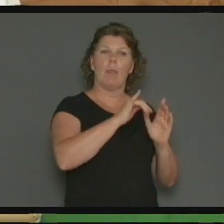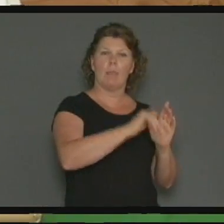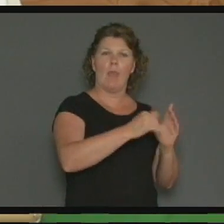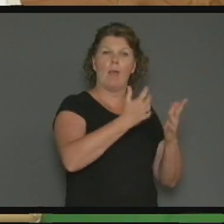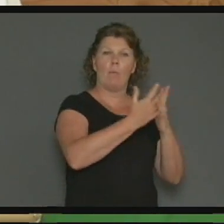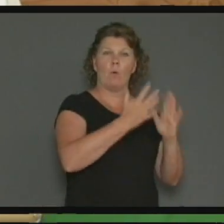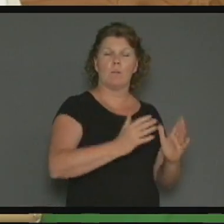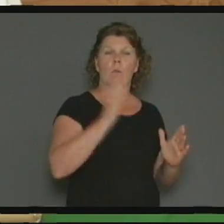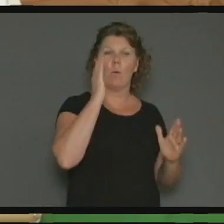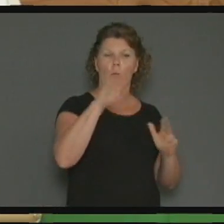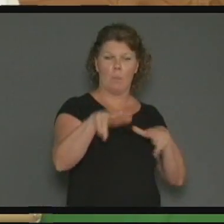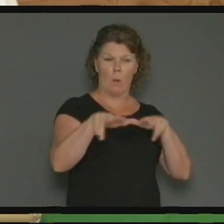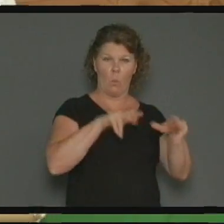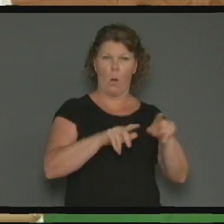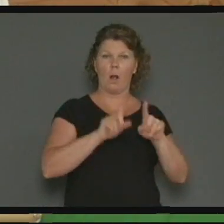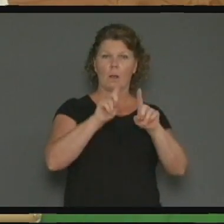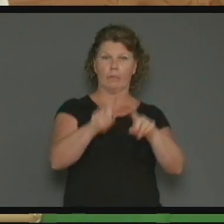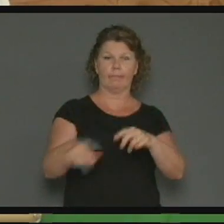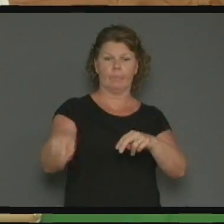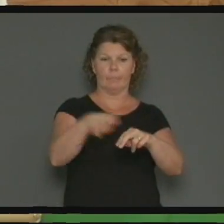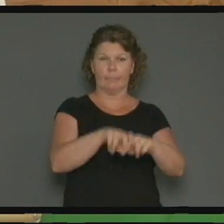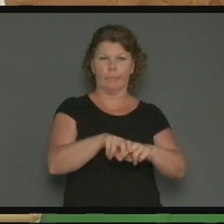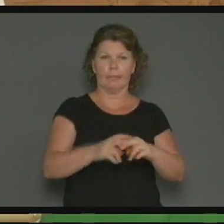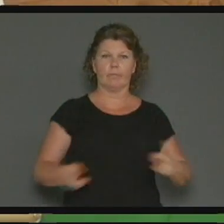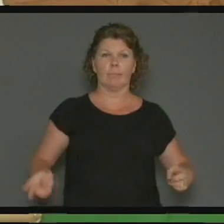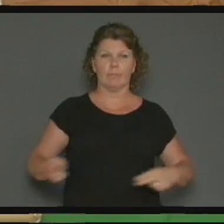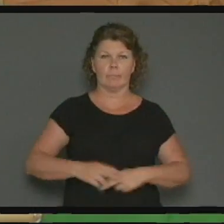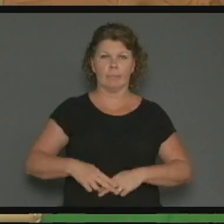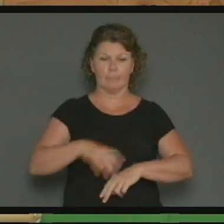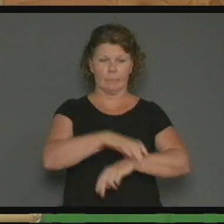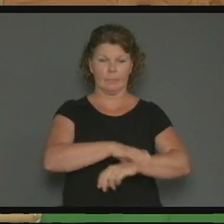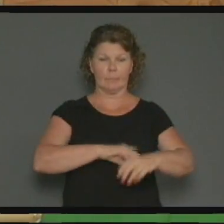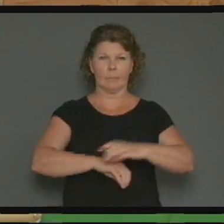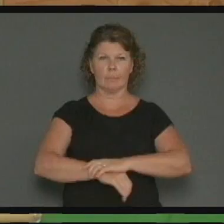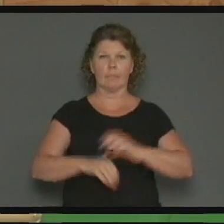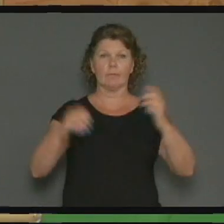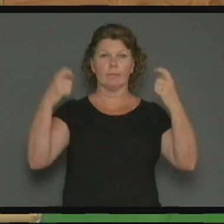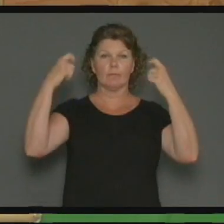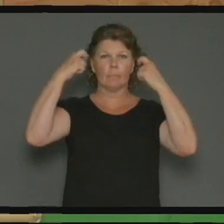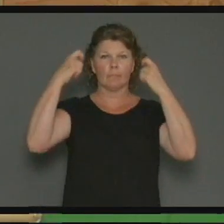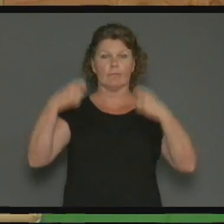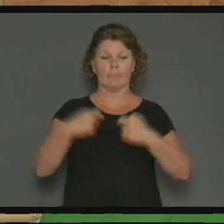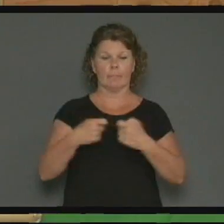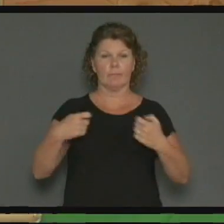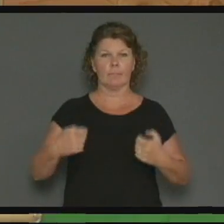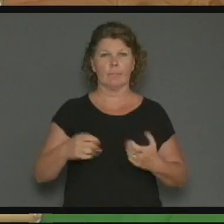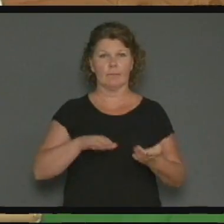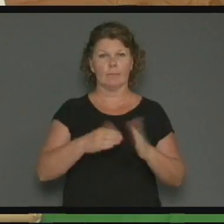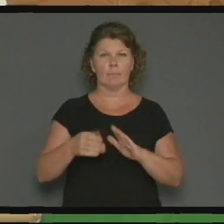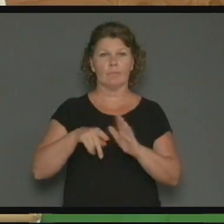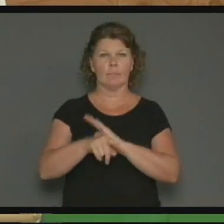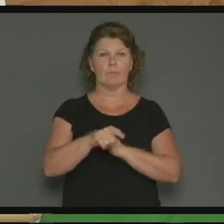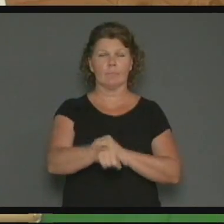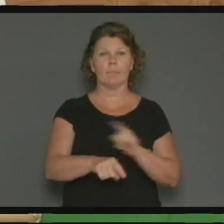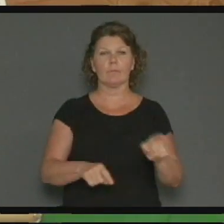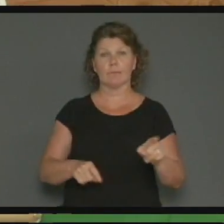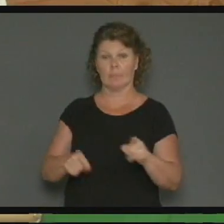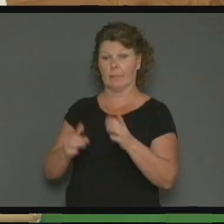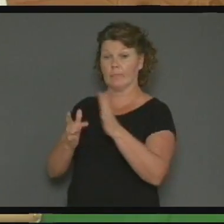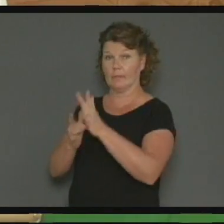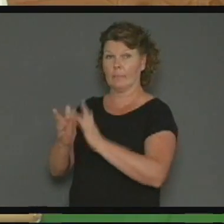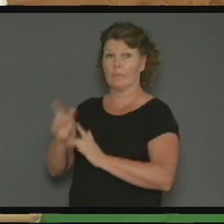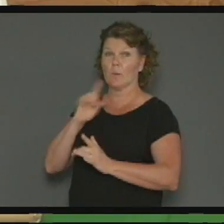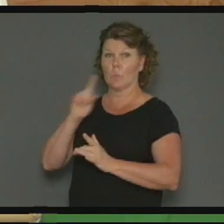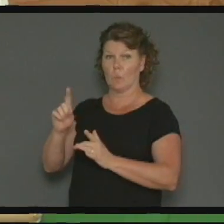death. And Jesus was, in a sense, a dead man walking as He went to His certain death on the